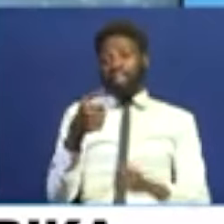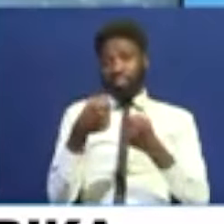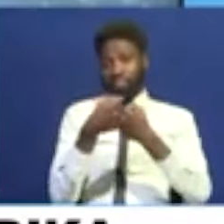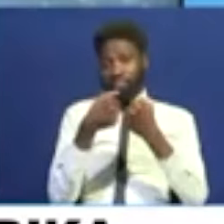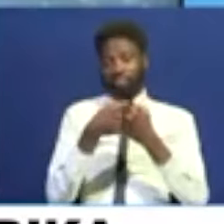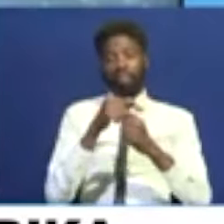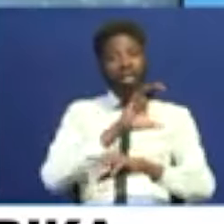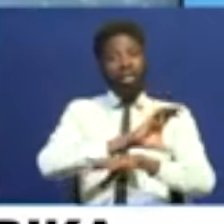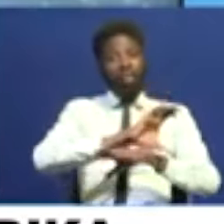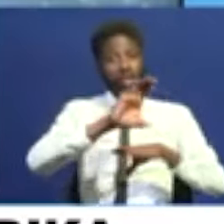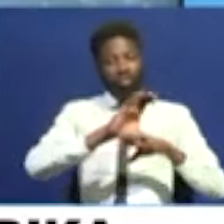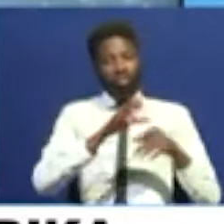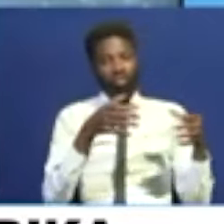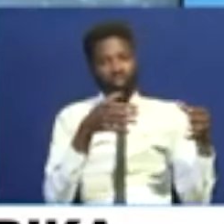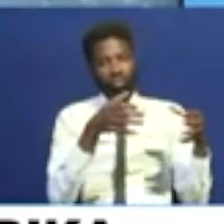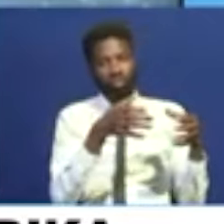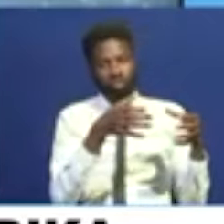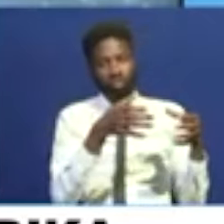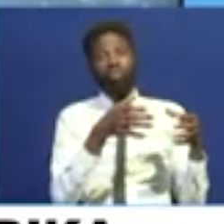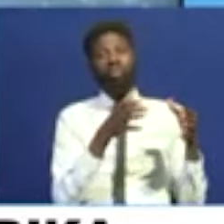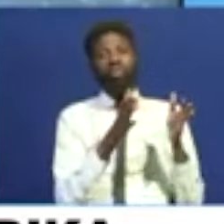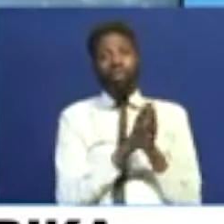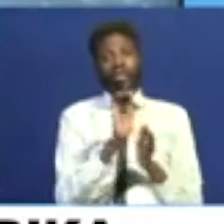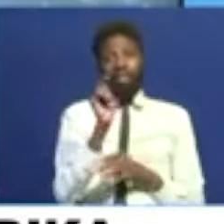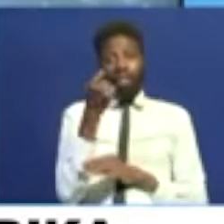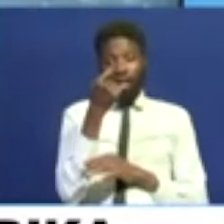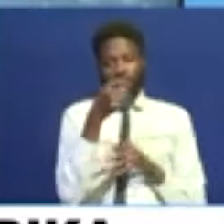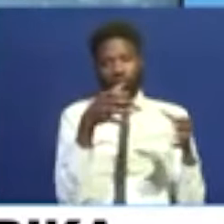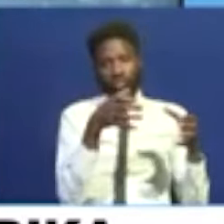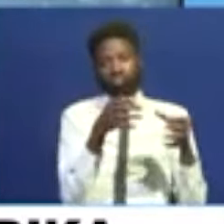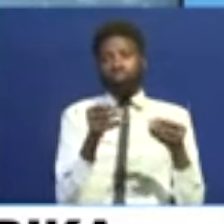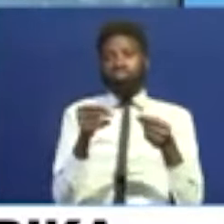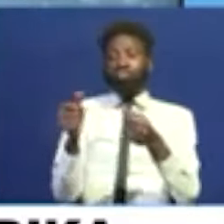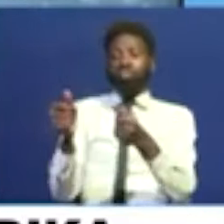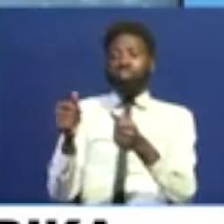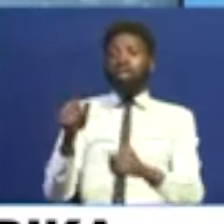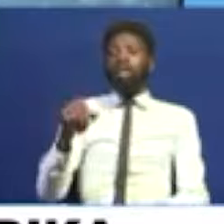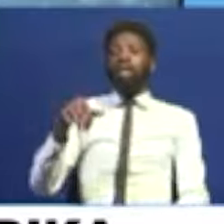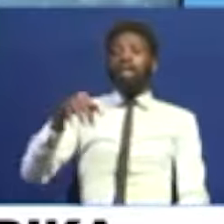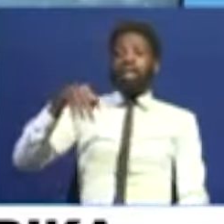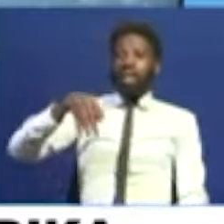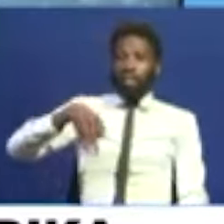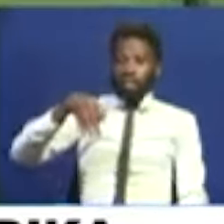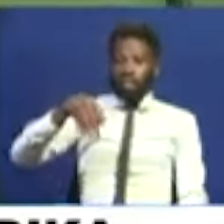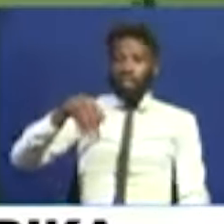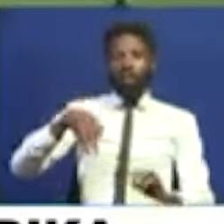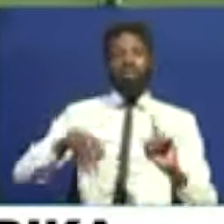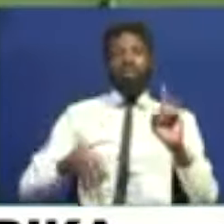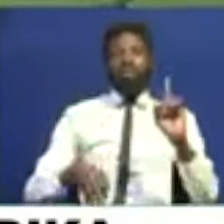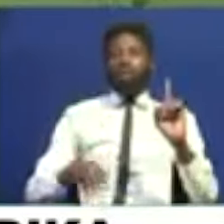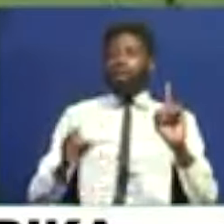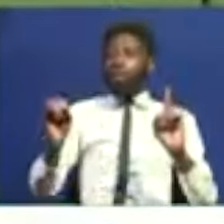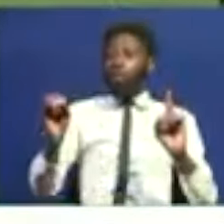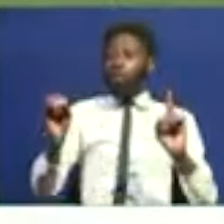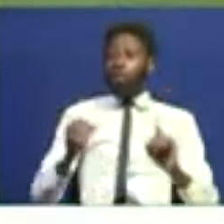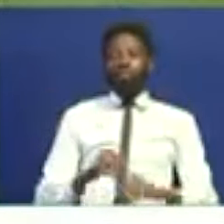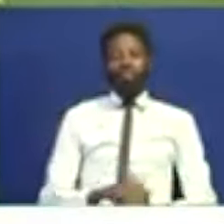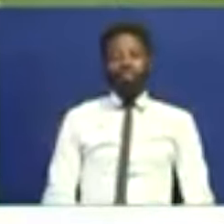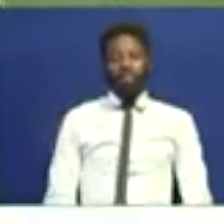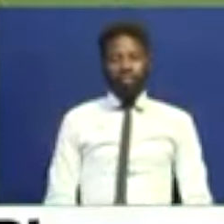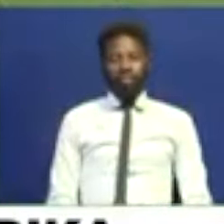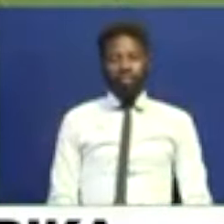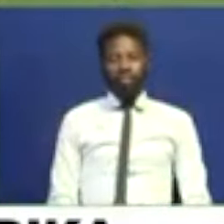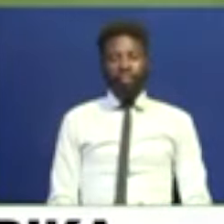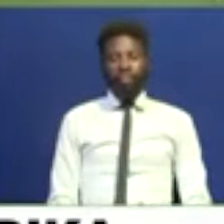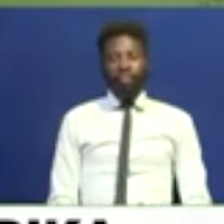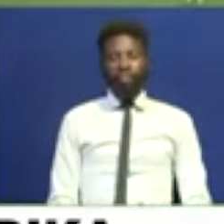Cameroon iliyo katika kundi moja na Harambee Stars ilishinda Namibia bao moja kwa bila. In midfield by Semi Eche. Let's